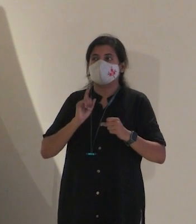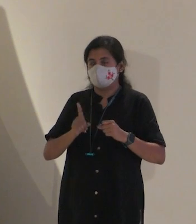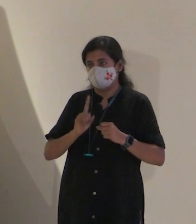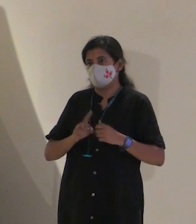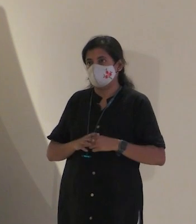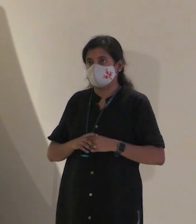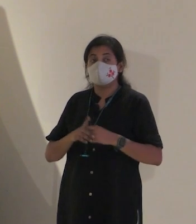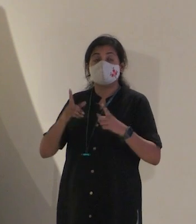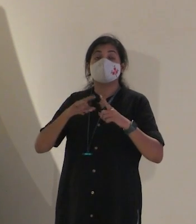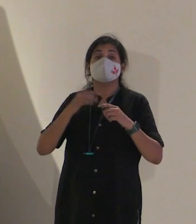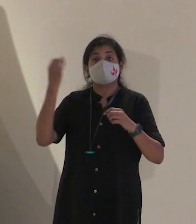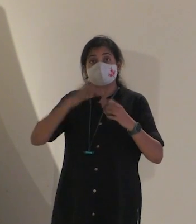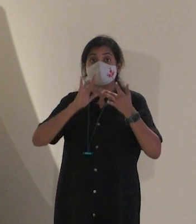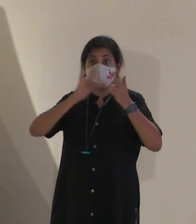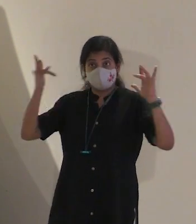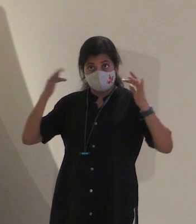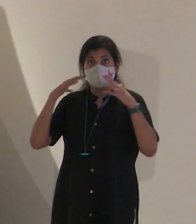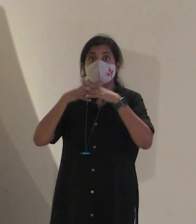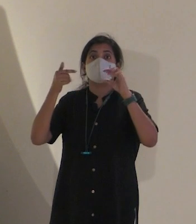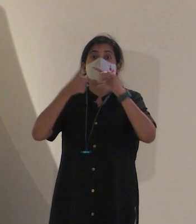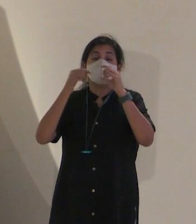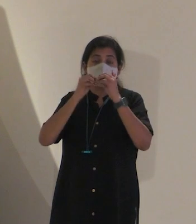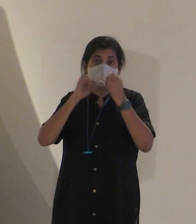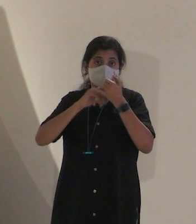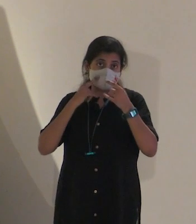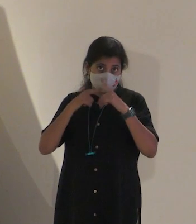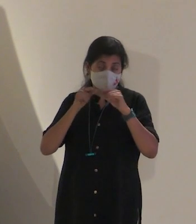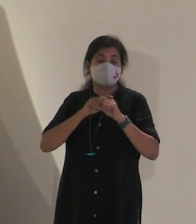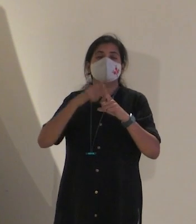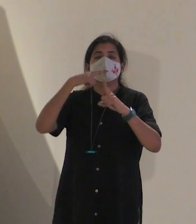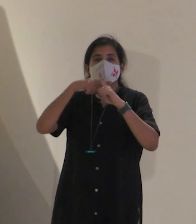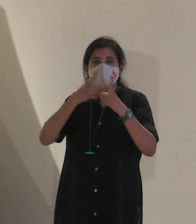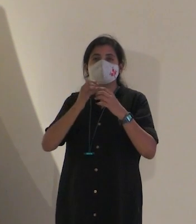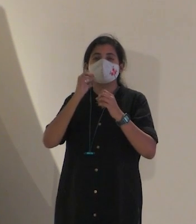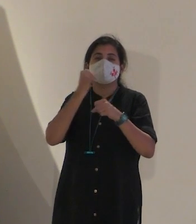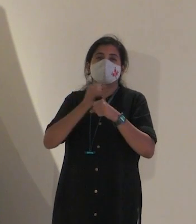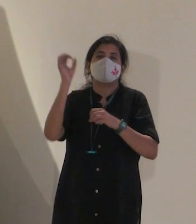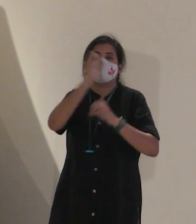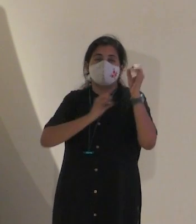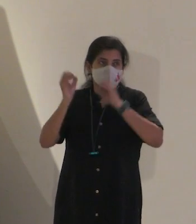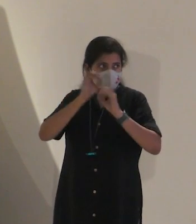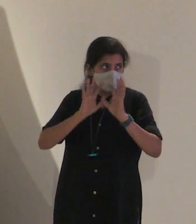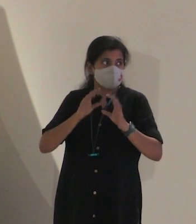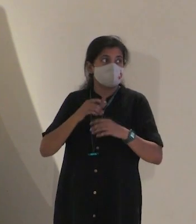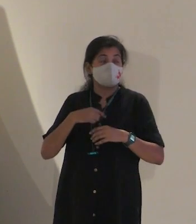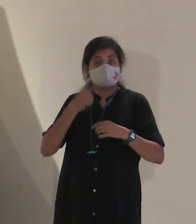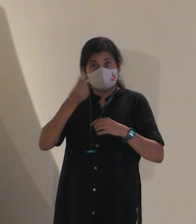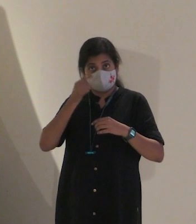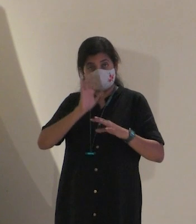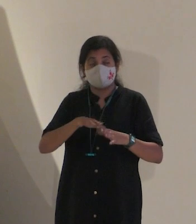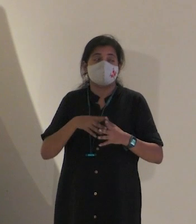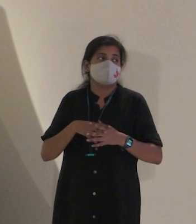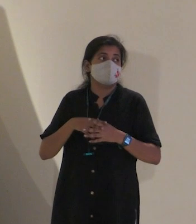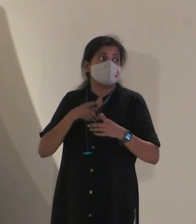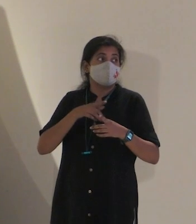new website, and we started working on Google Arts and Culture metadata. So we used that time